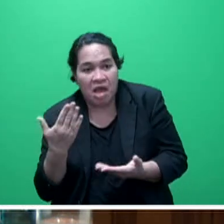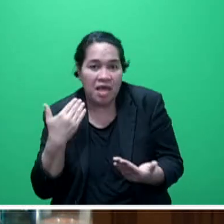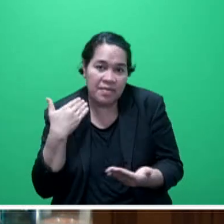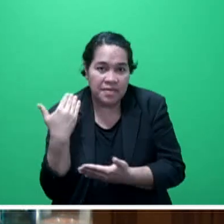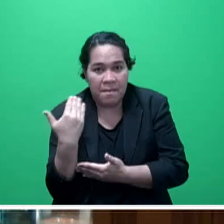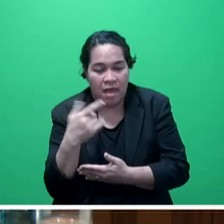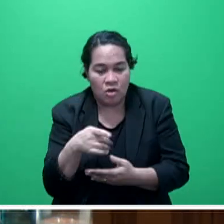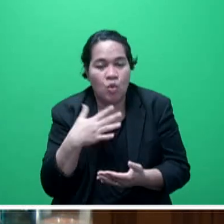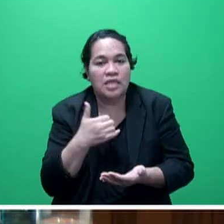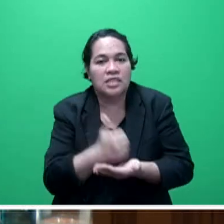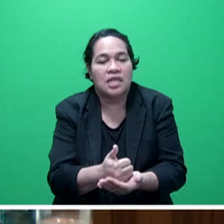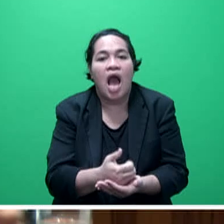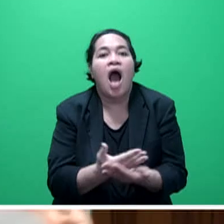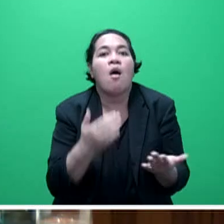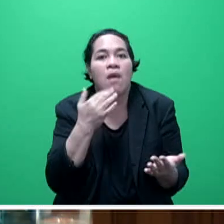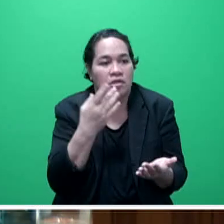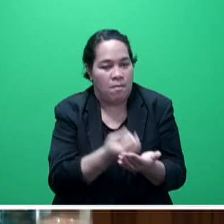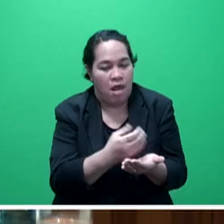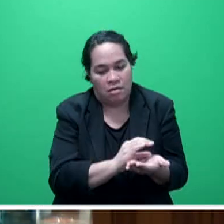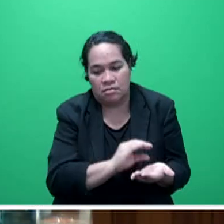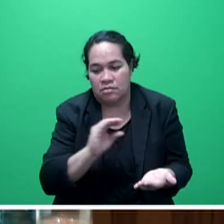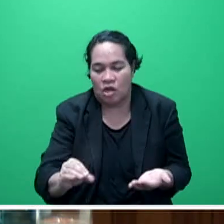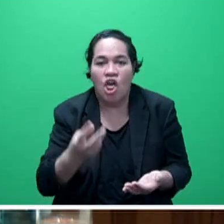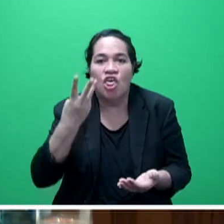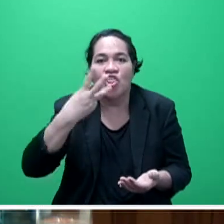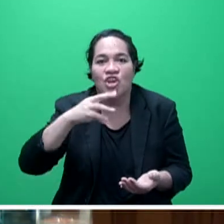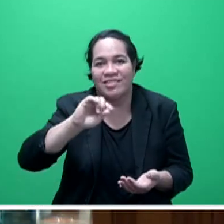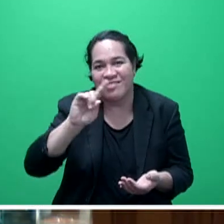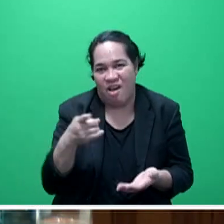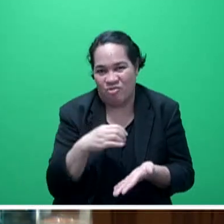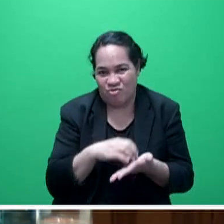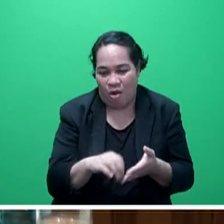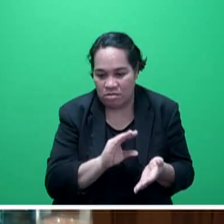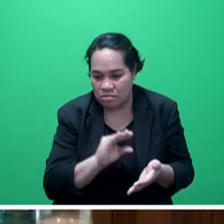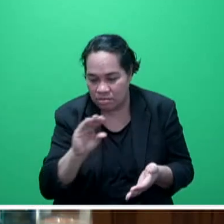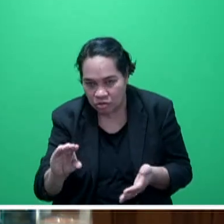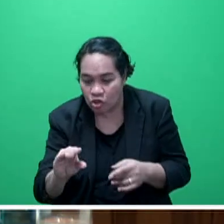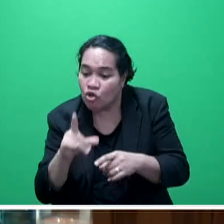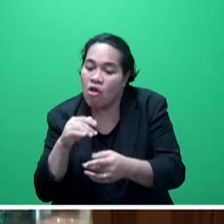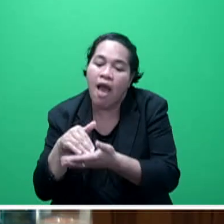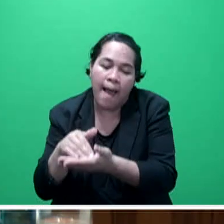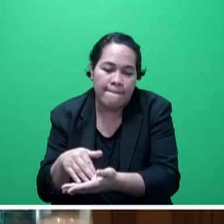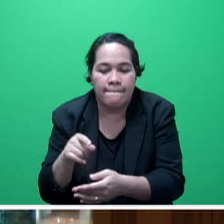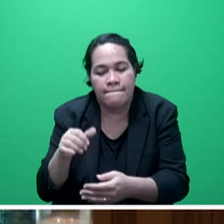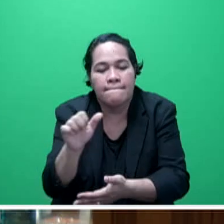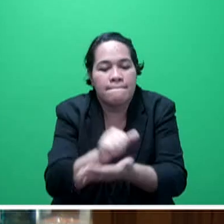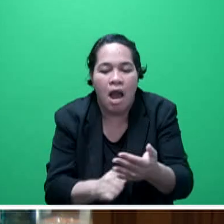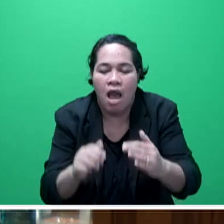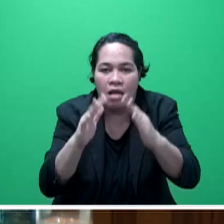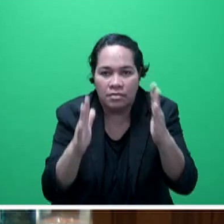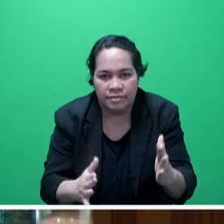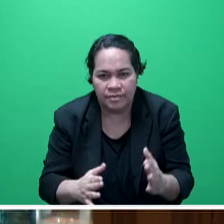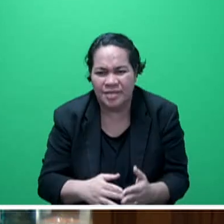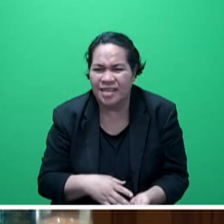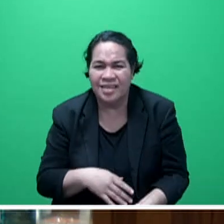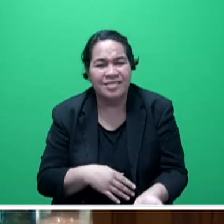in assistance up to $30,000 per household. In response to the Honorable Bulitavo's comment on the first home